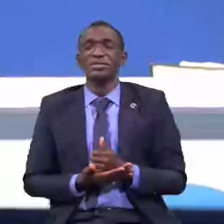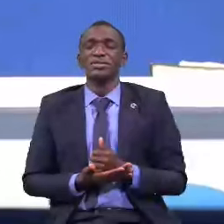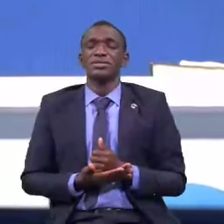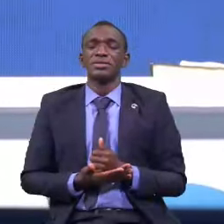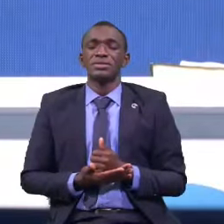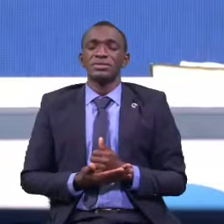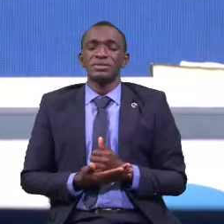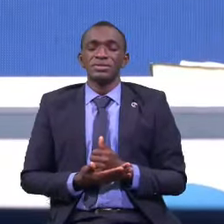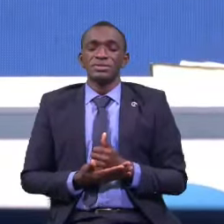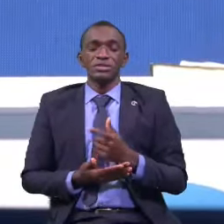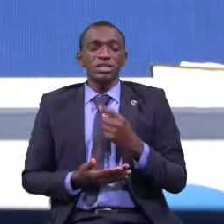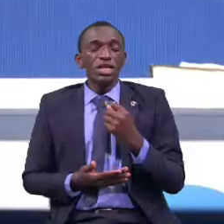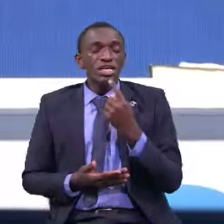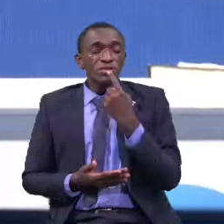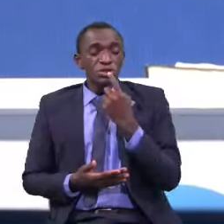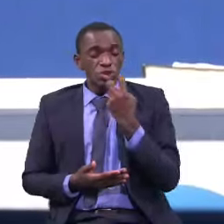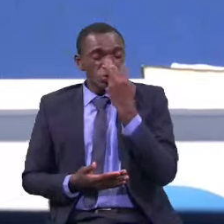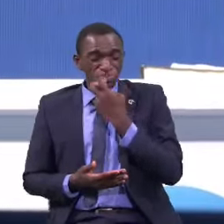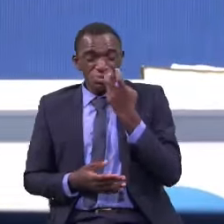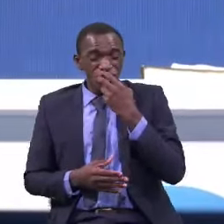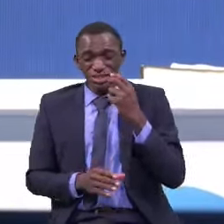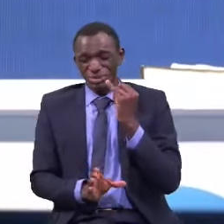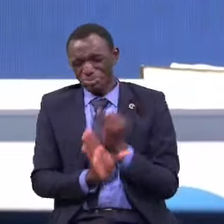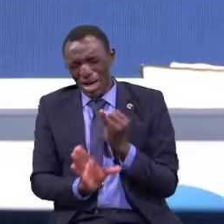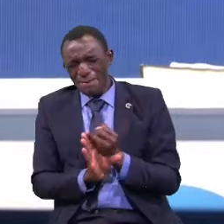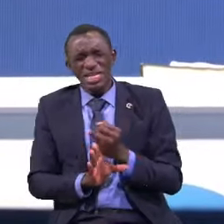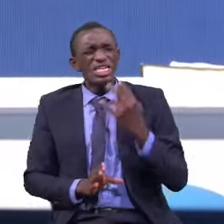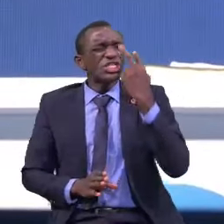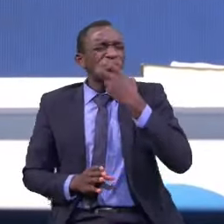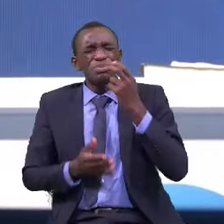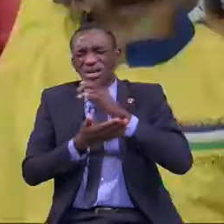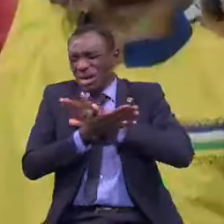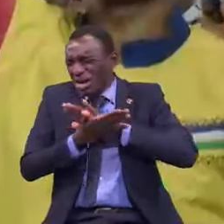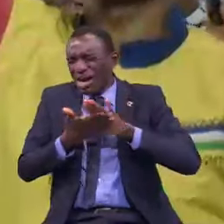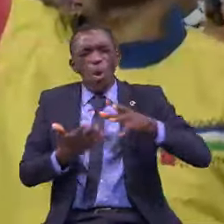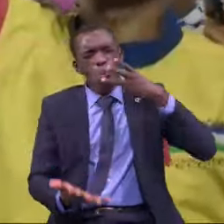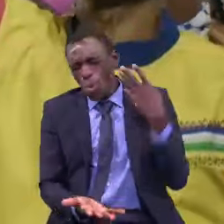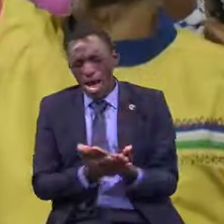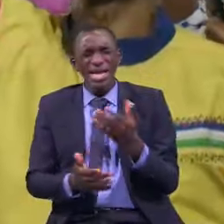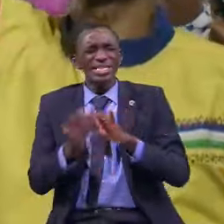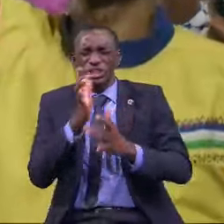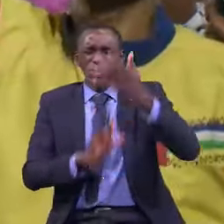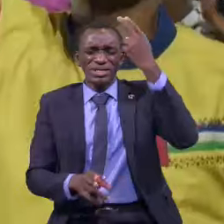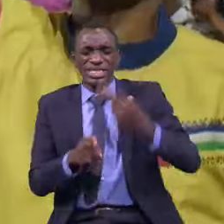And speech impairment, speak out when in Jesus' name.